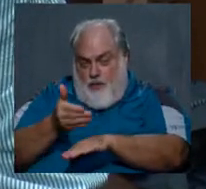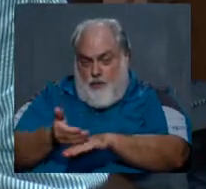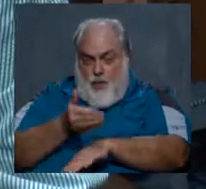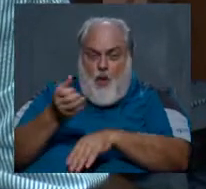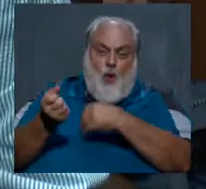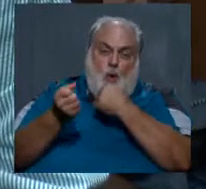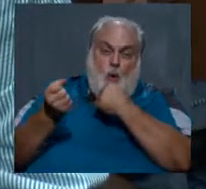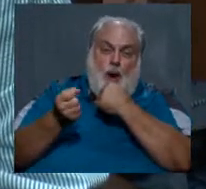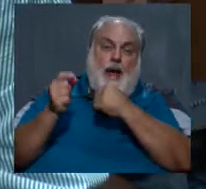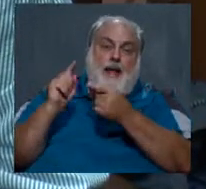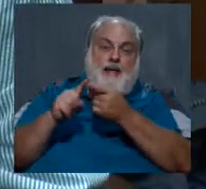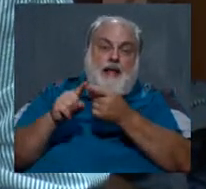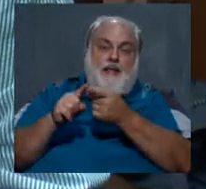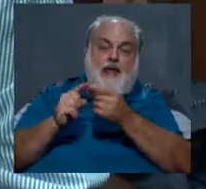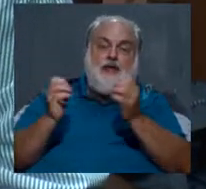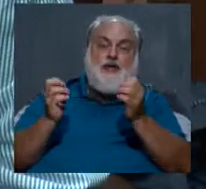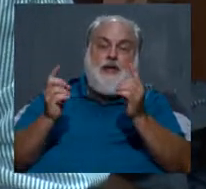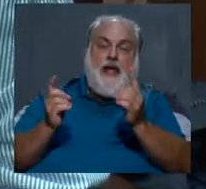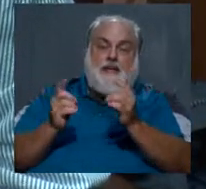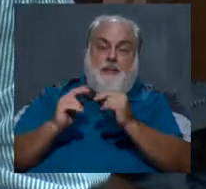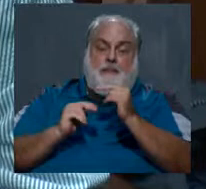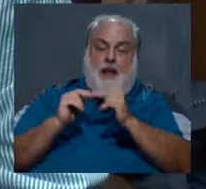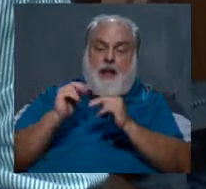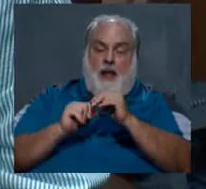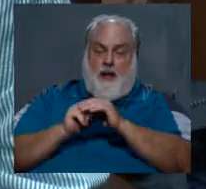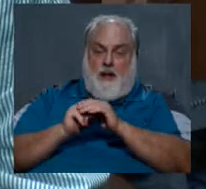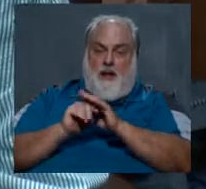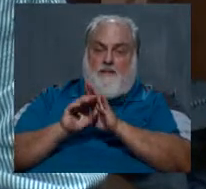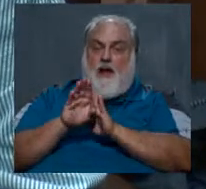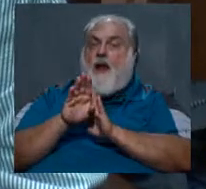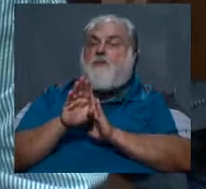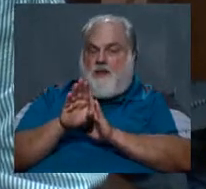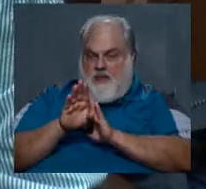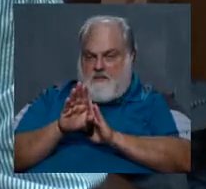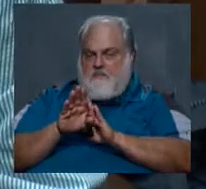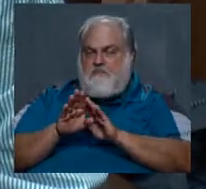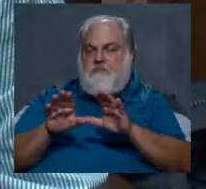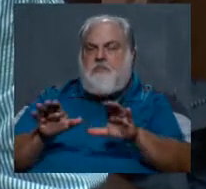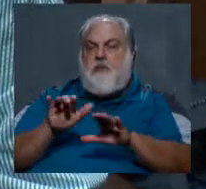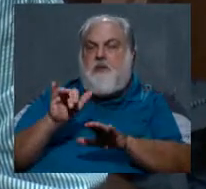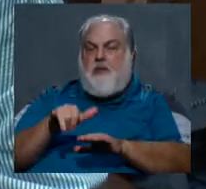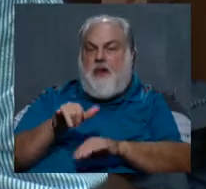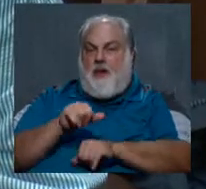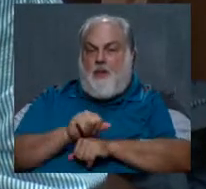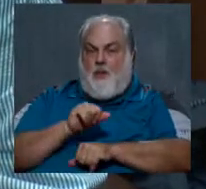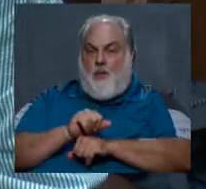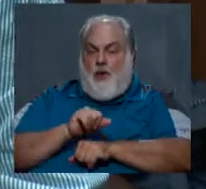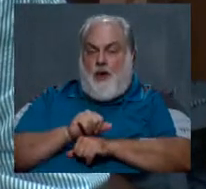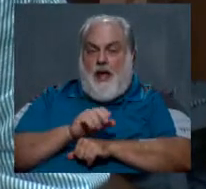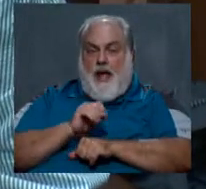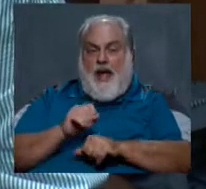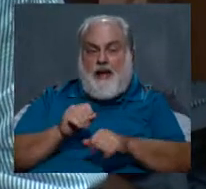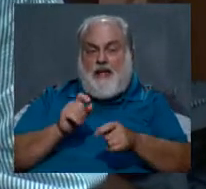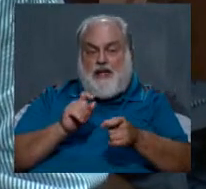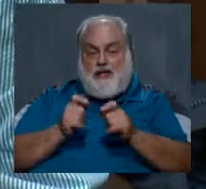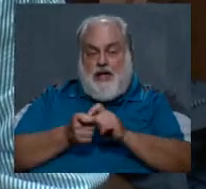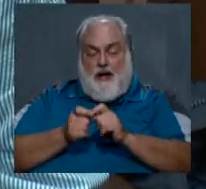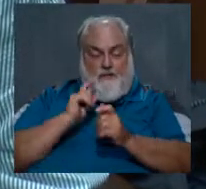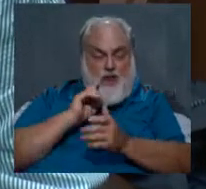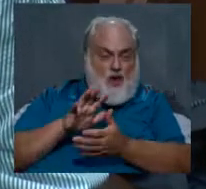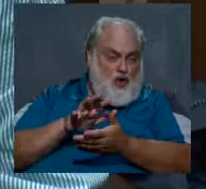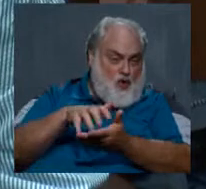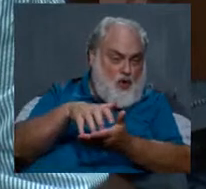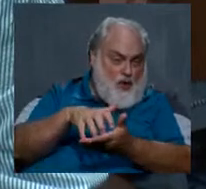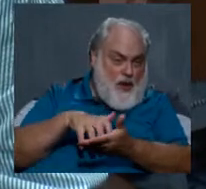Road until the development of the Education Building. Staff recommends approval of the variance request from the City's Land Alteration Ordinance to allow grading of